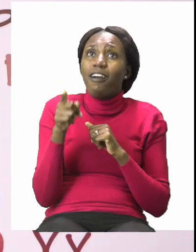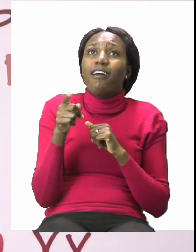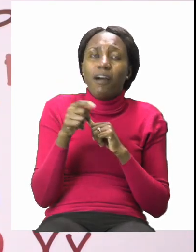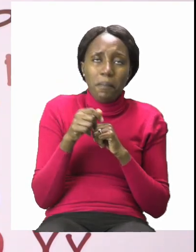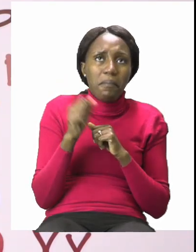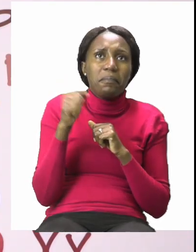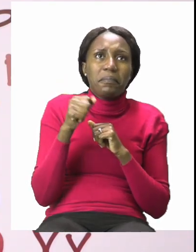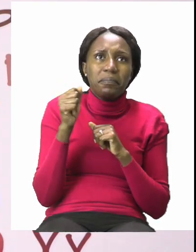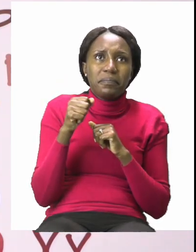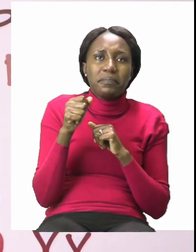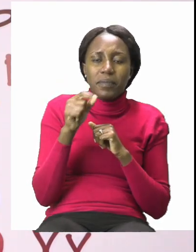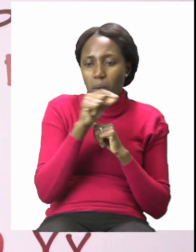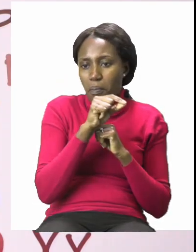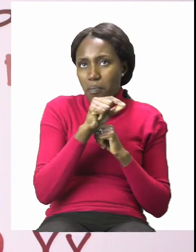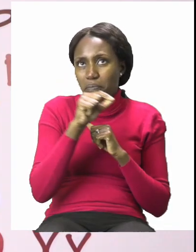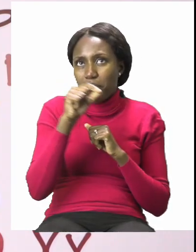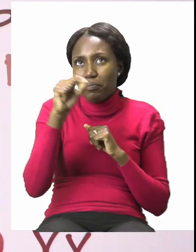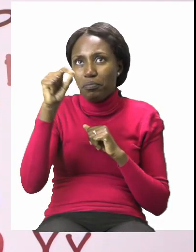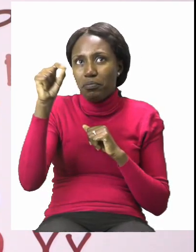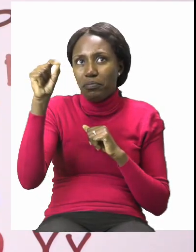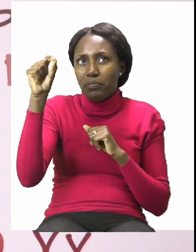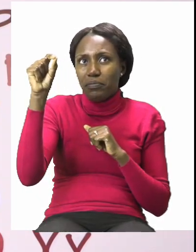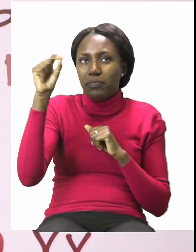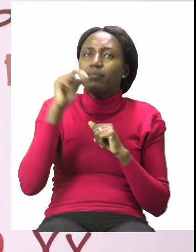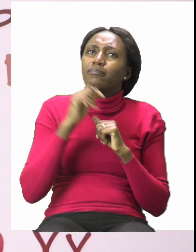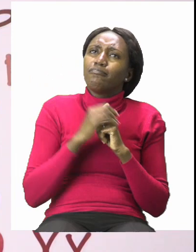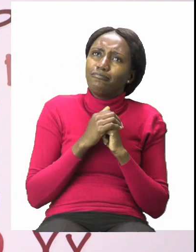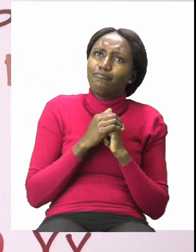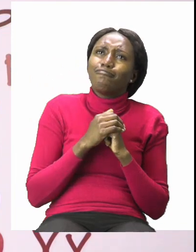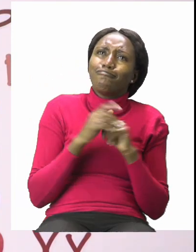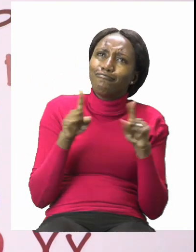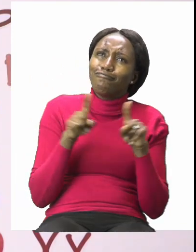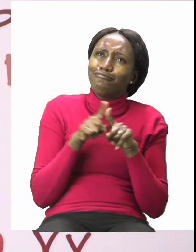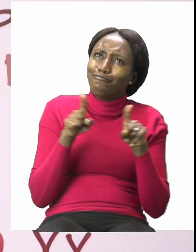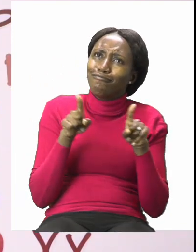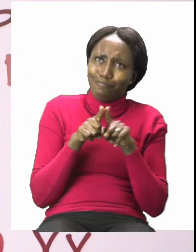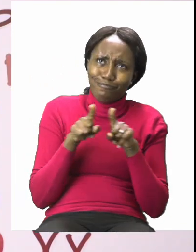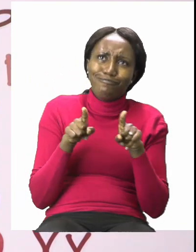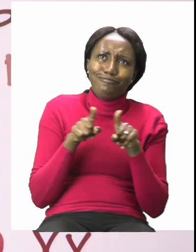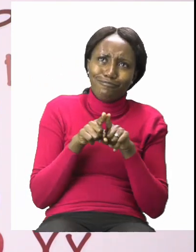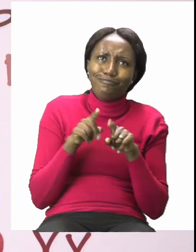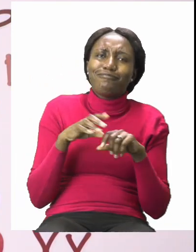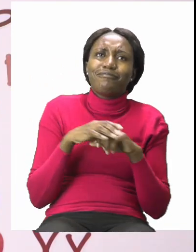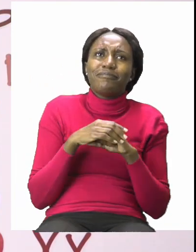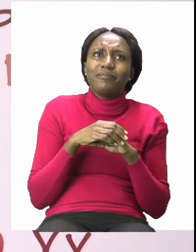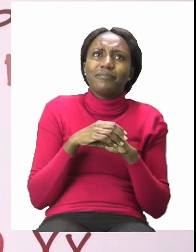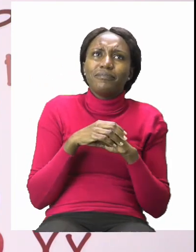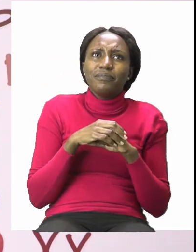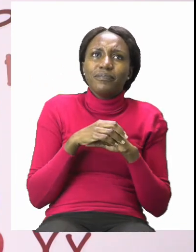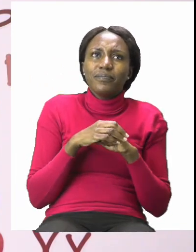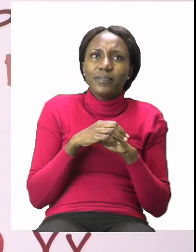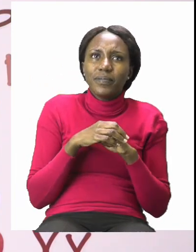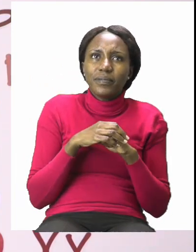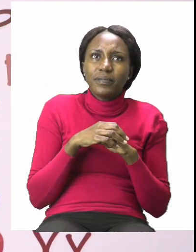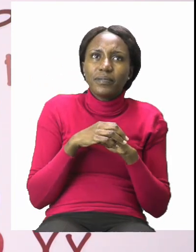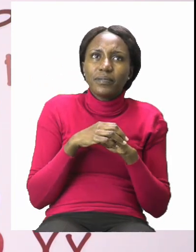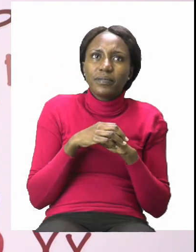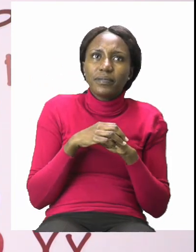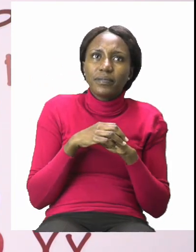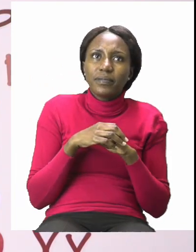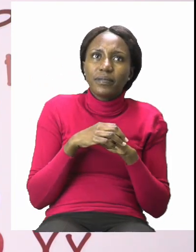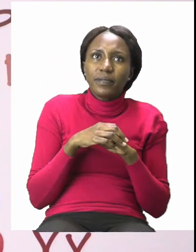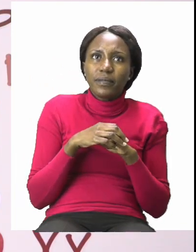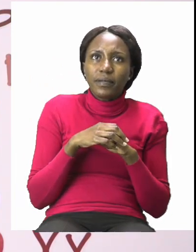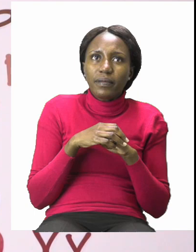word is the word wall because they look the same. So I'm going to draw a line from